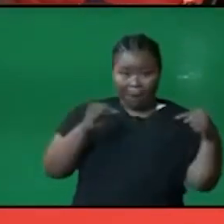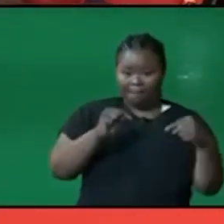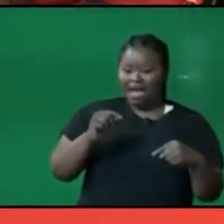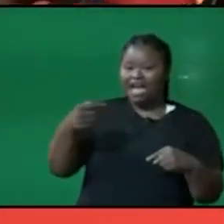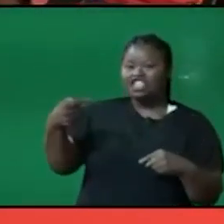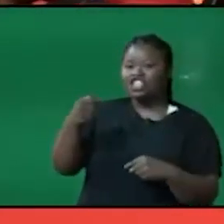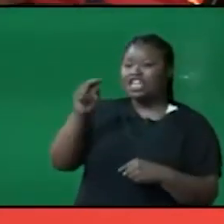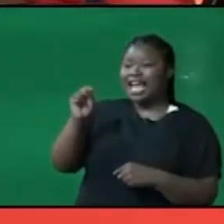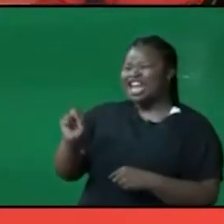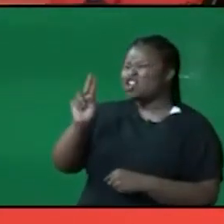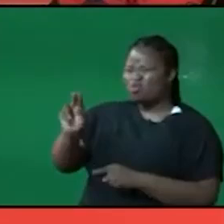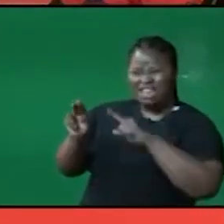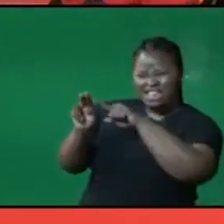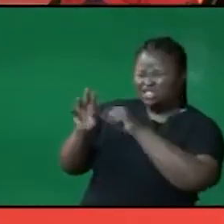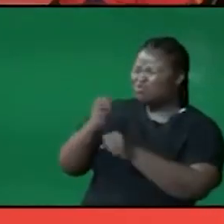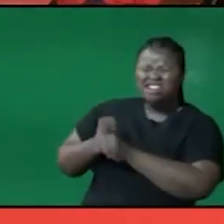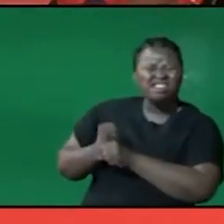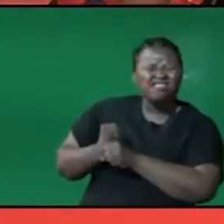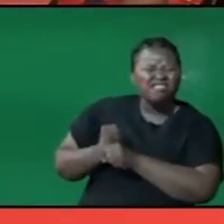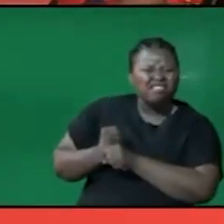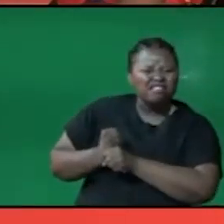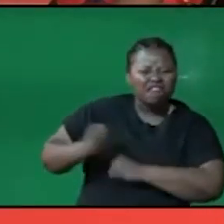to you, it will not last.